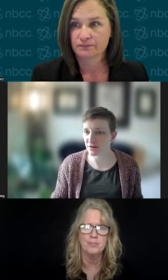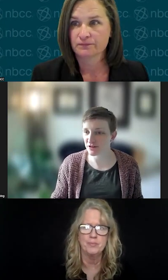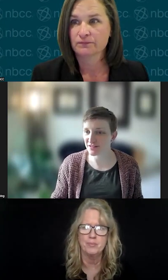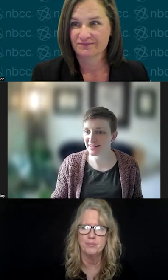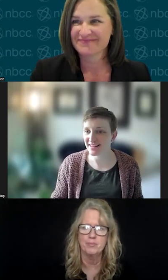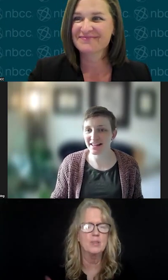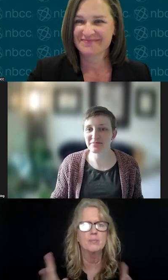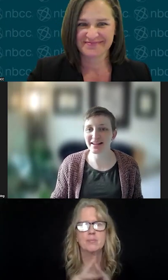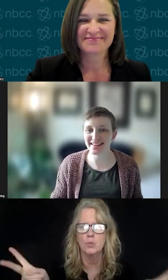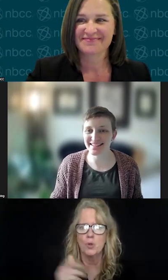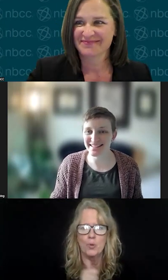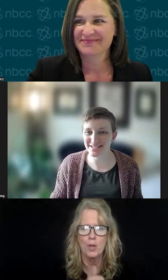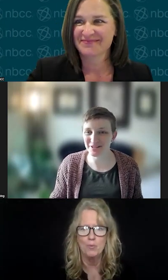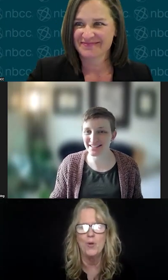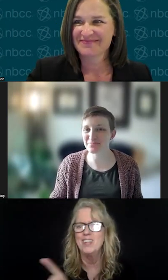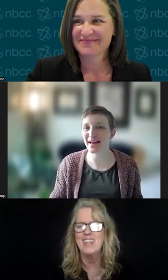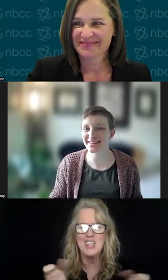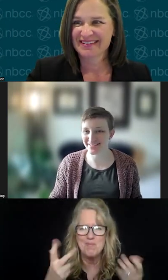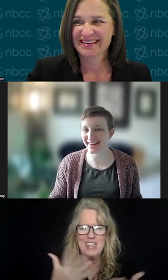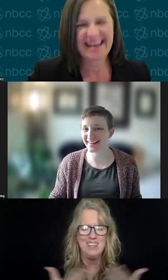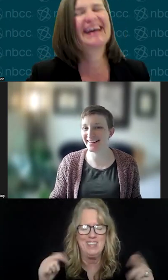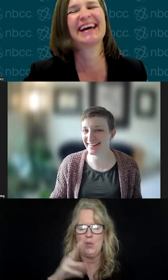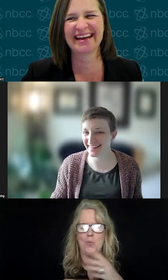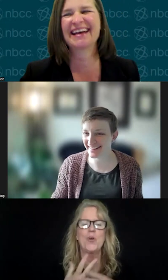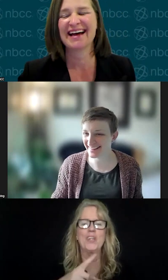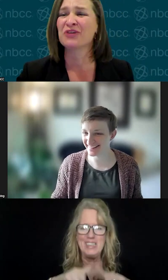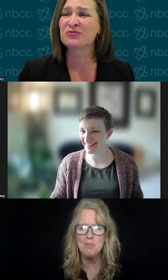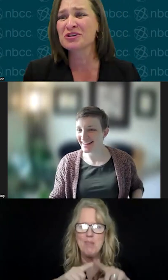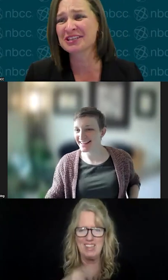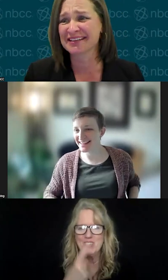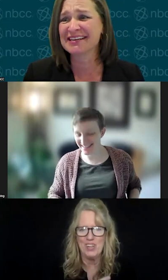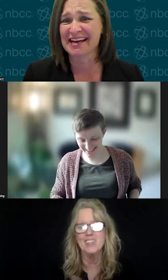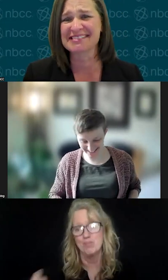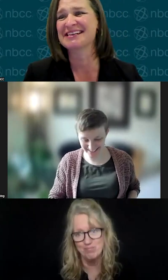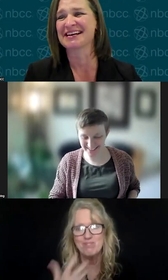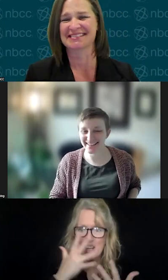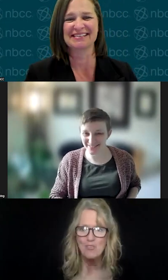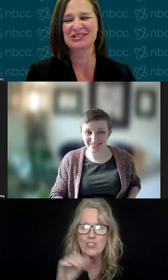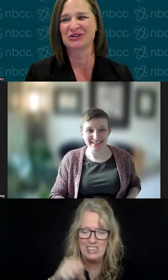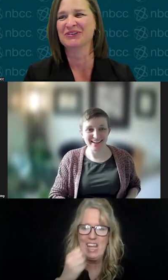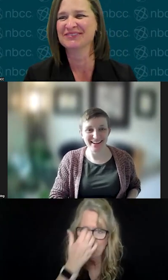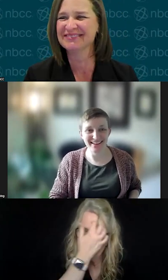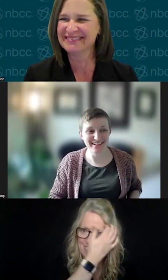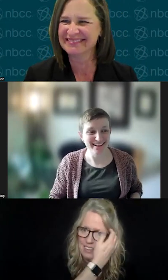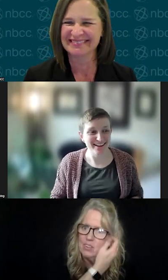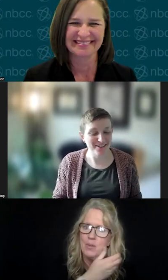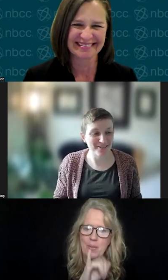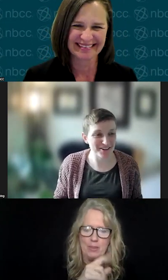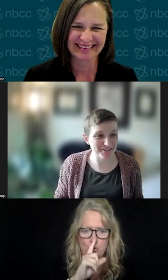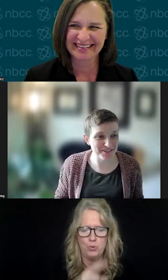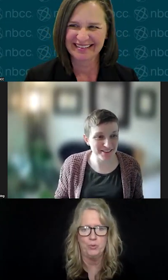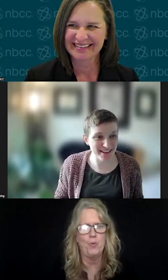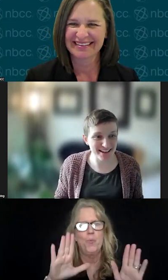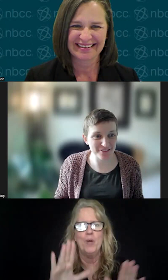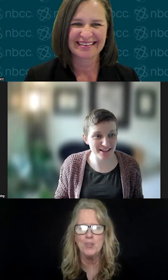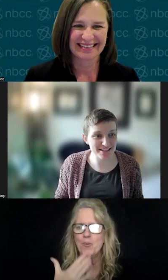Super helpful. Like many things in this world, it depends, right? Unfortunately, yes, that is true.